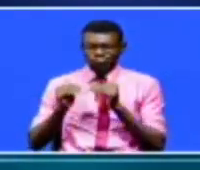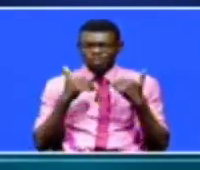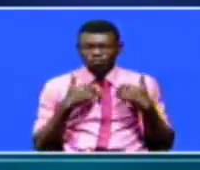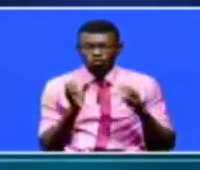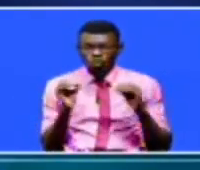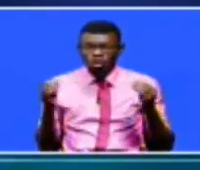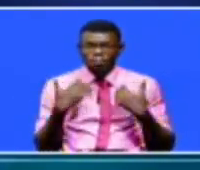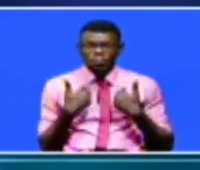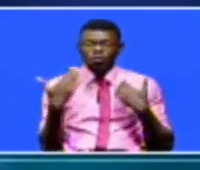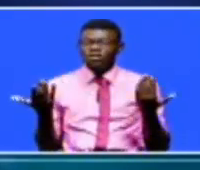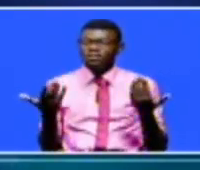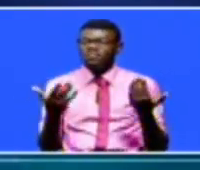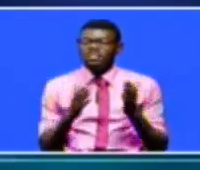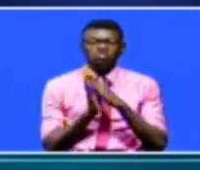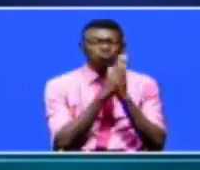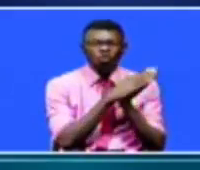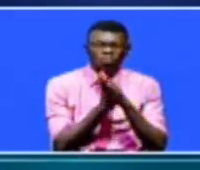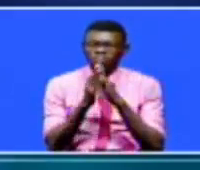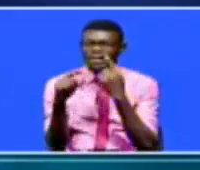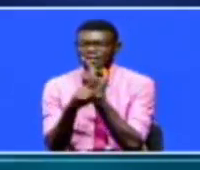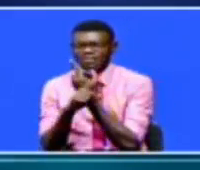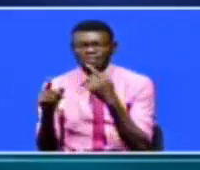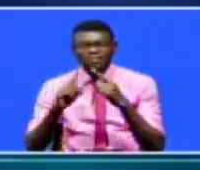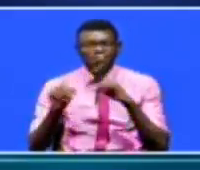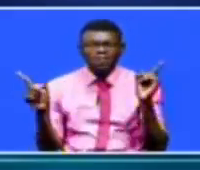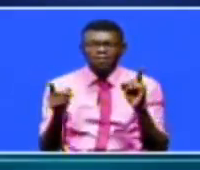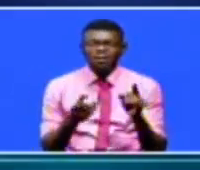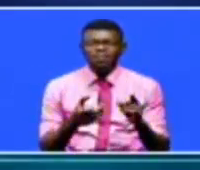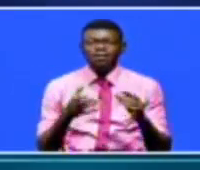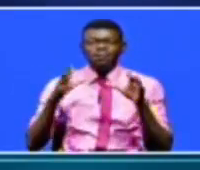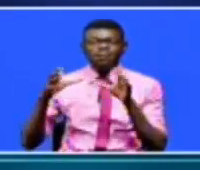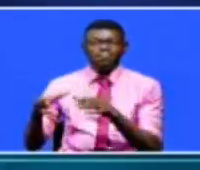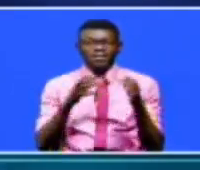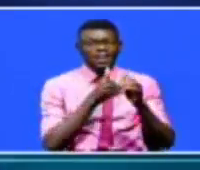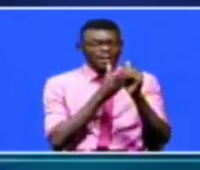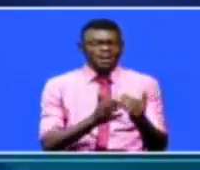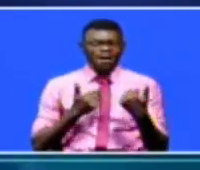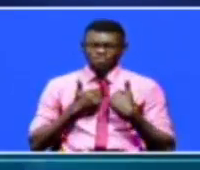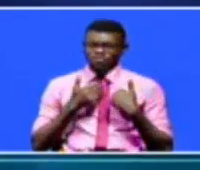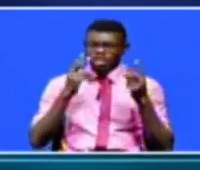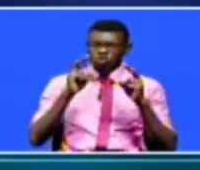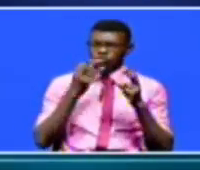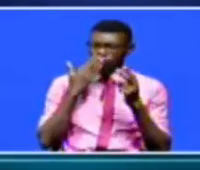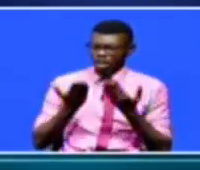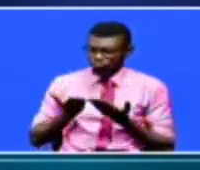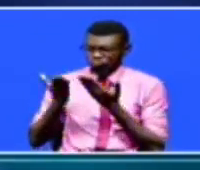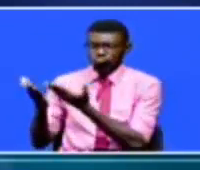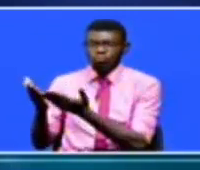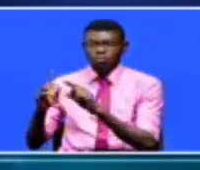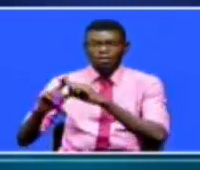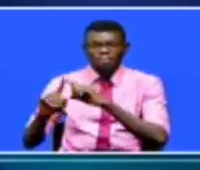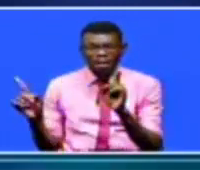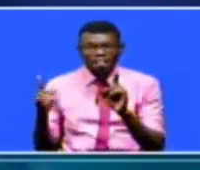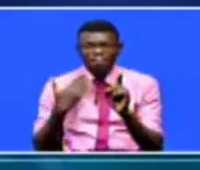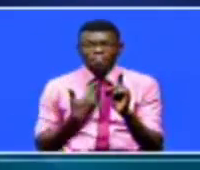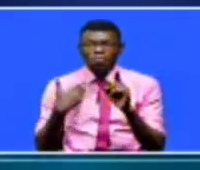streets talking about all manner of things, yet you have a party leader. Address the issues to the party leader, but not going